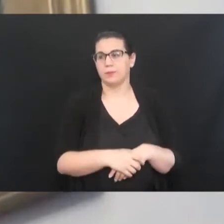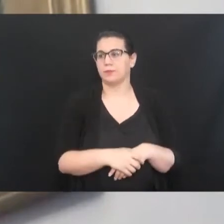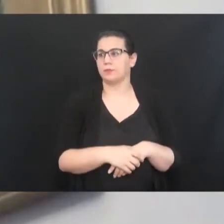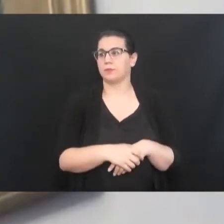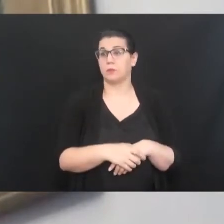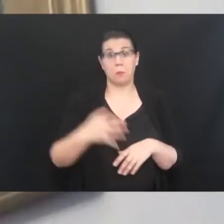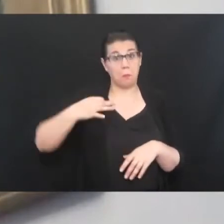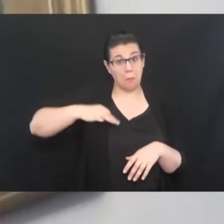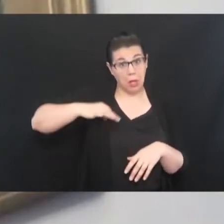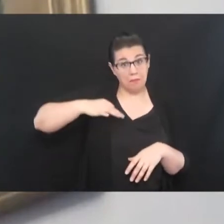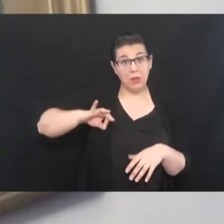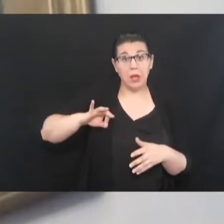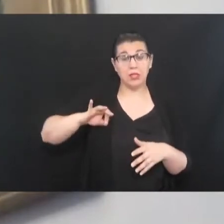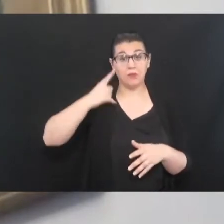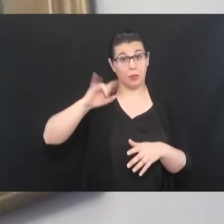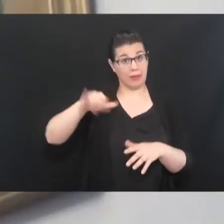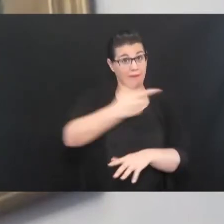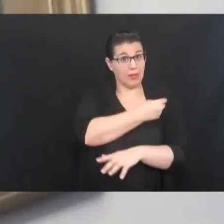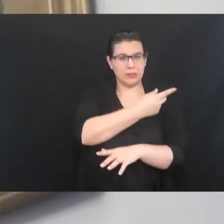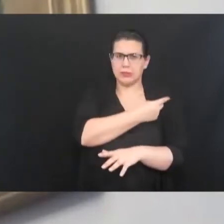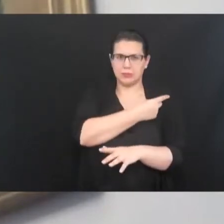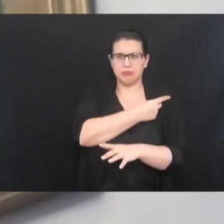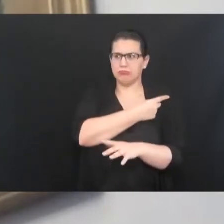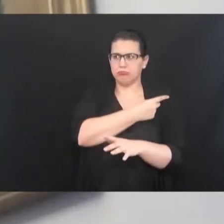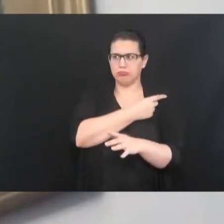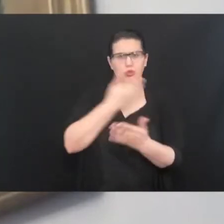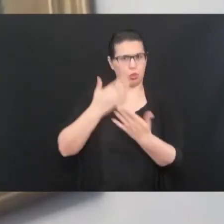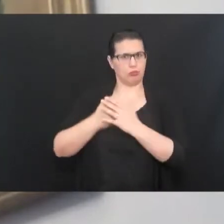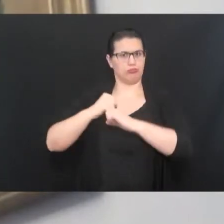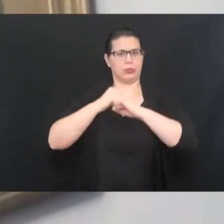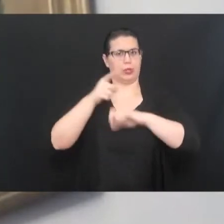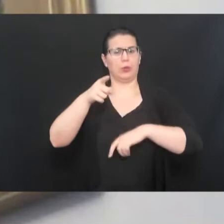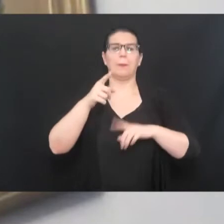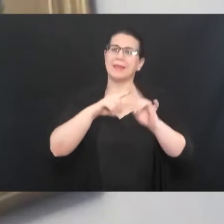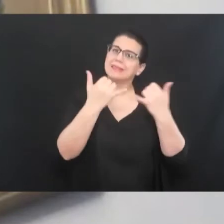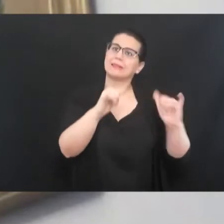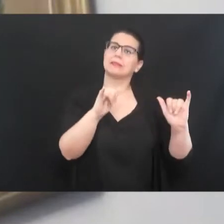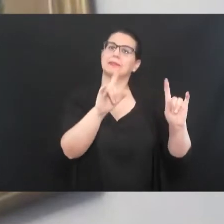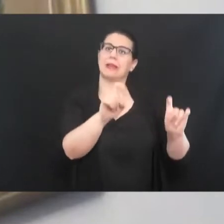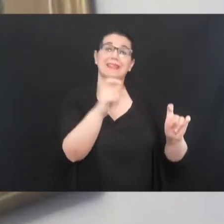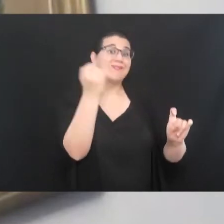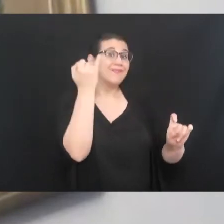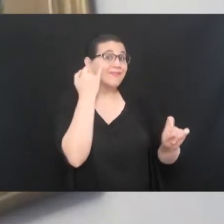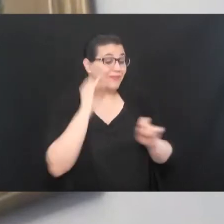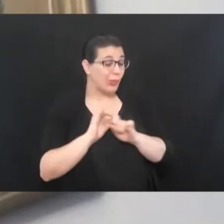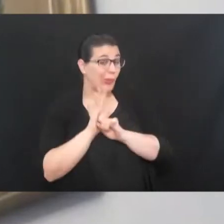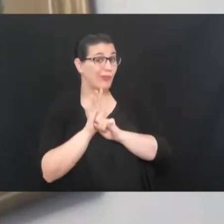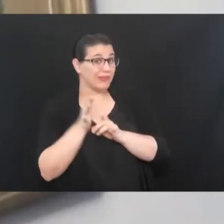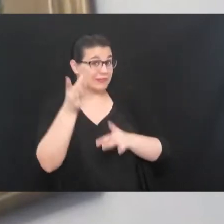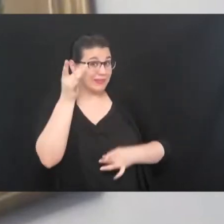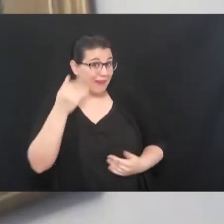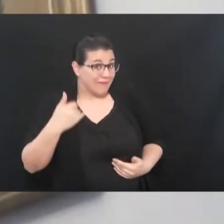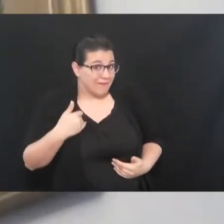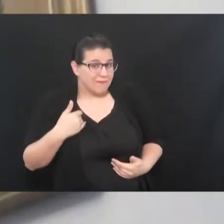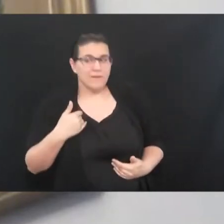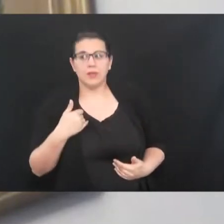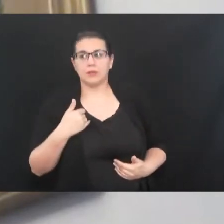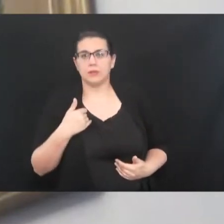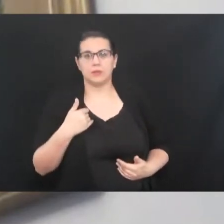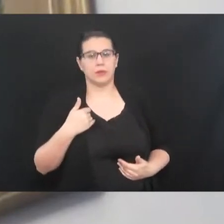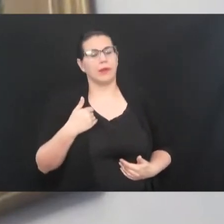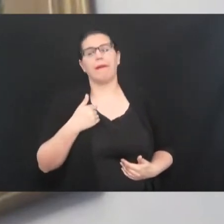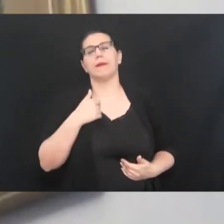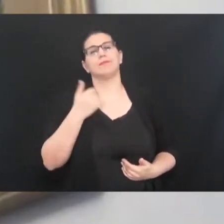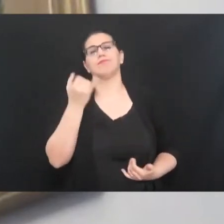reduced hospitalizations, as mentioned, but you do want to go ahead and get tested, because if you do have COVID-19, while you don't have to quarantine,